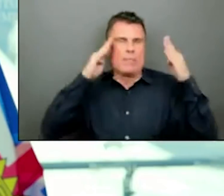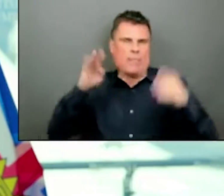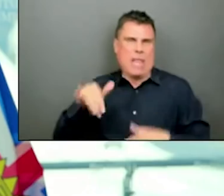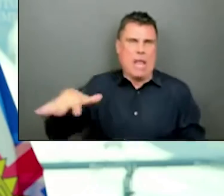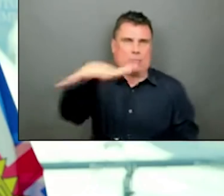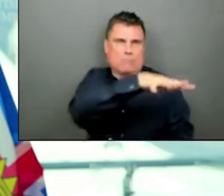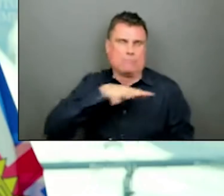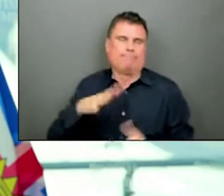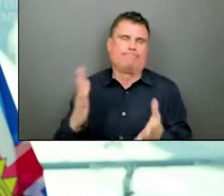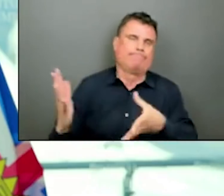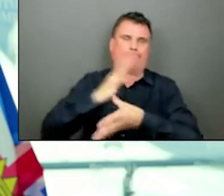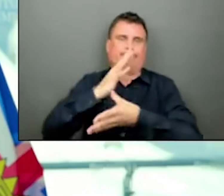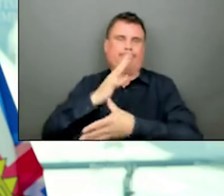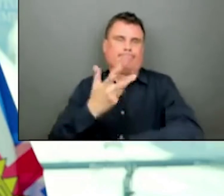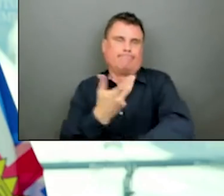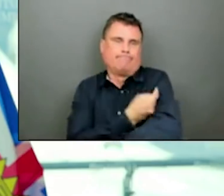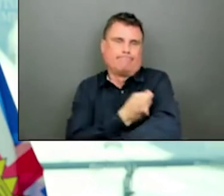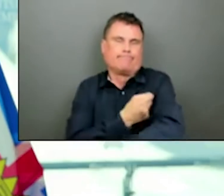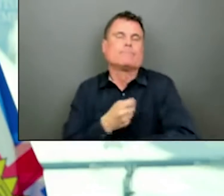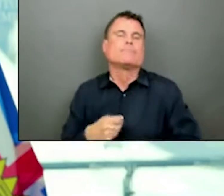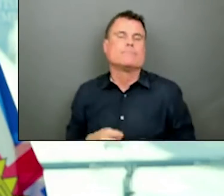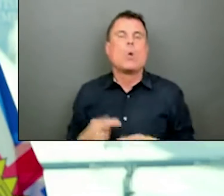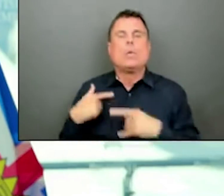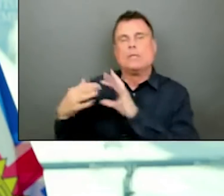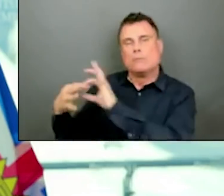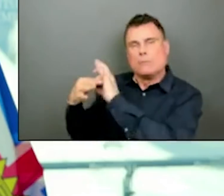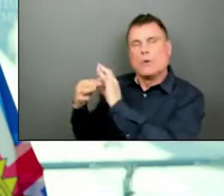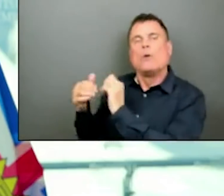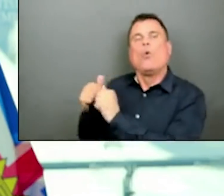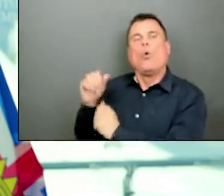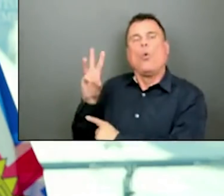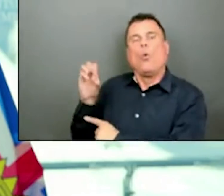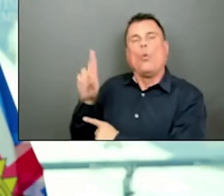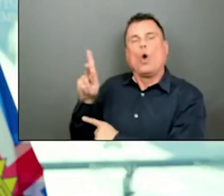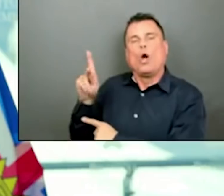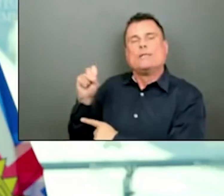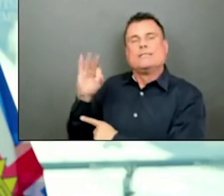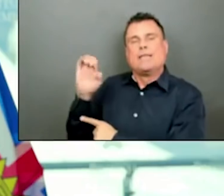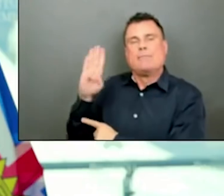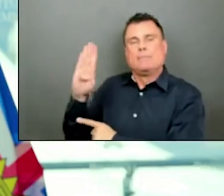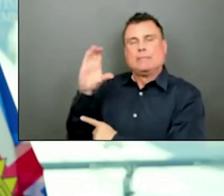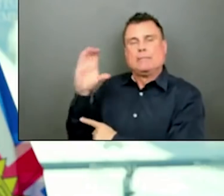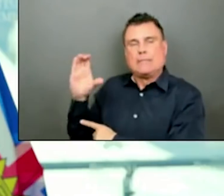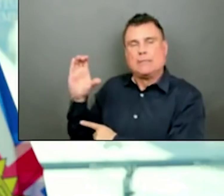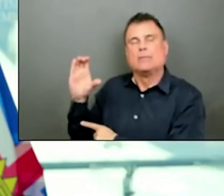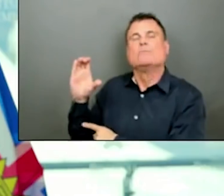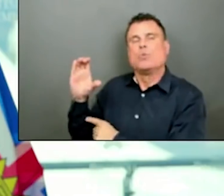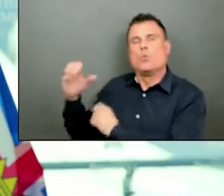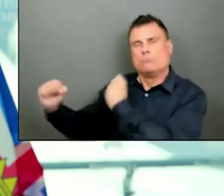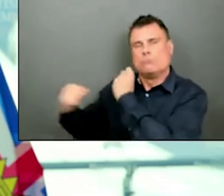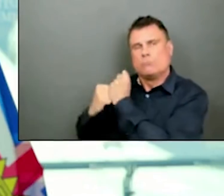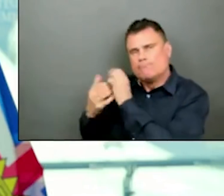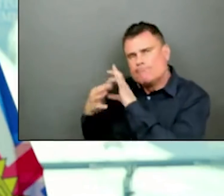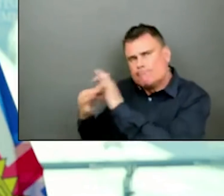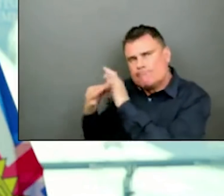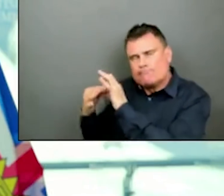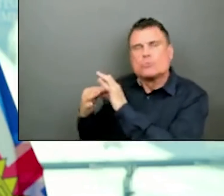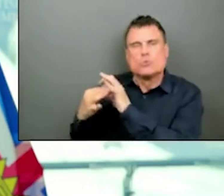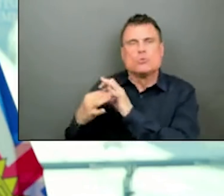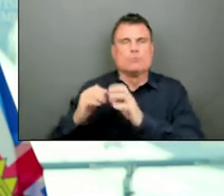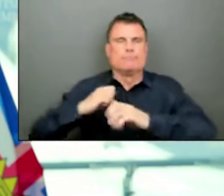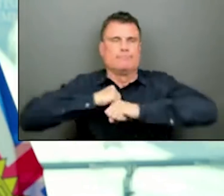work with WorkSafe BC to augment the work of public health. And as part of that program, I'm putting a